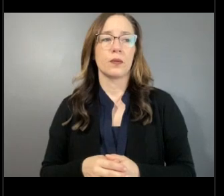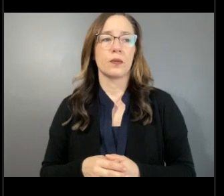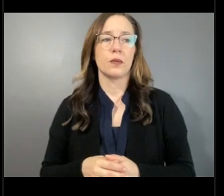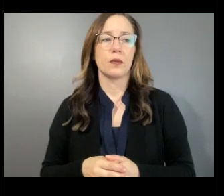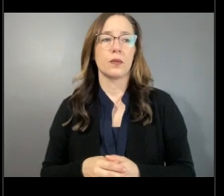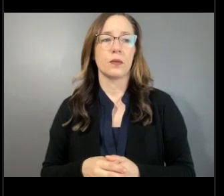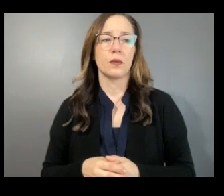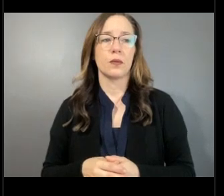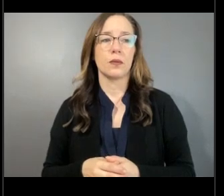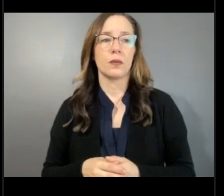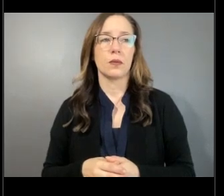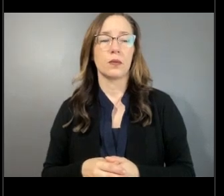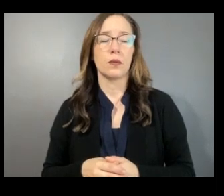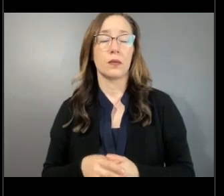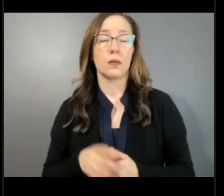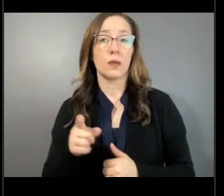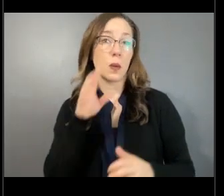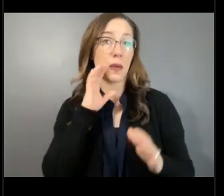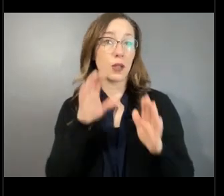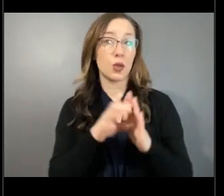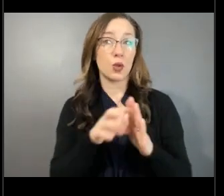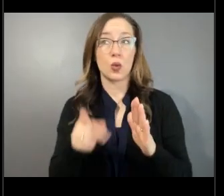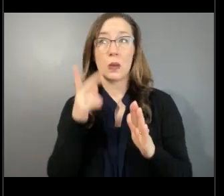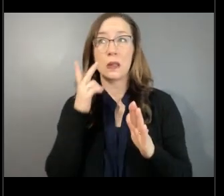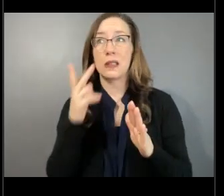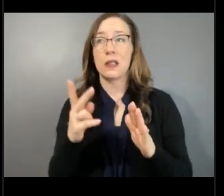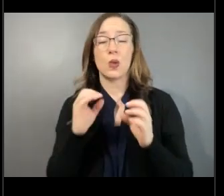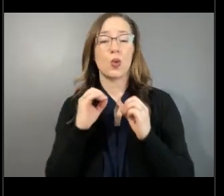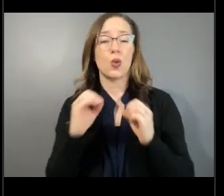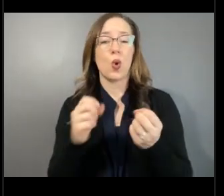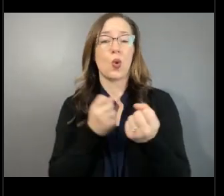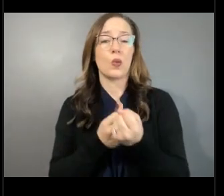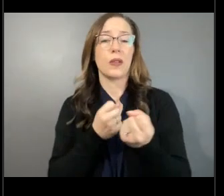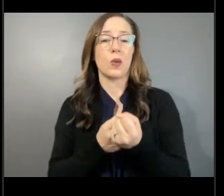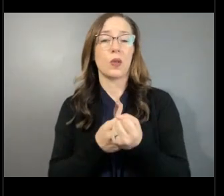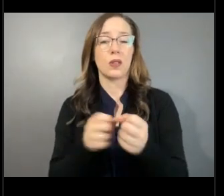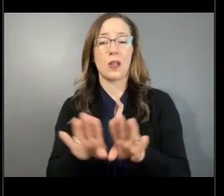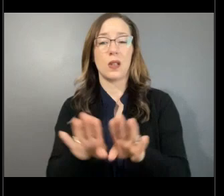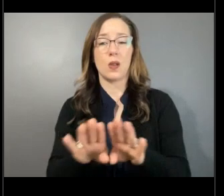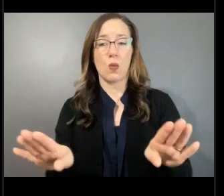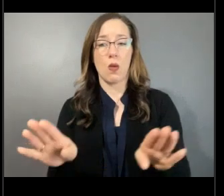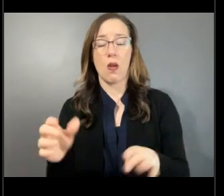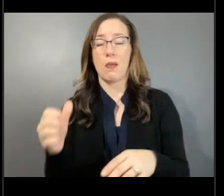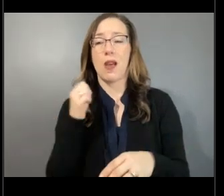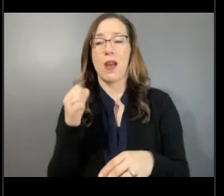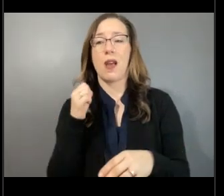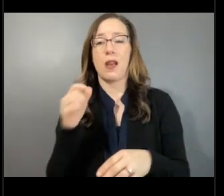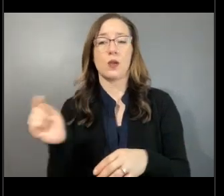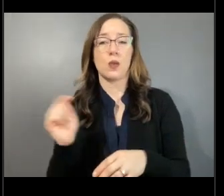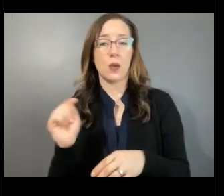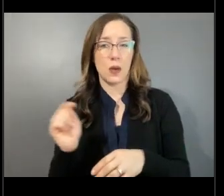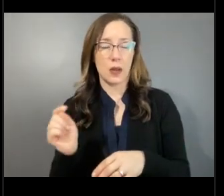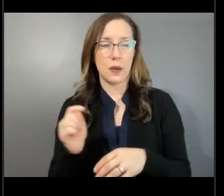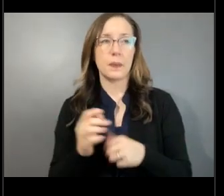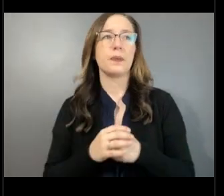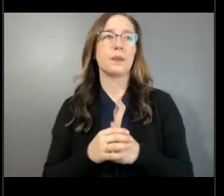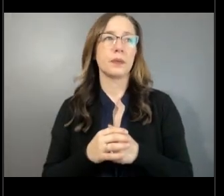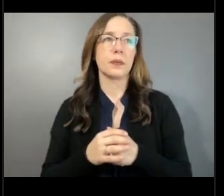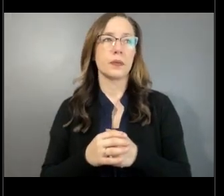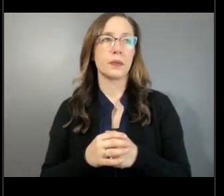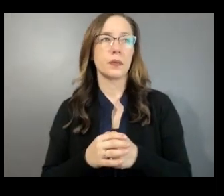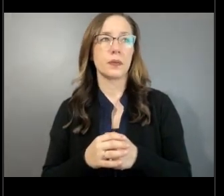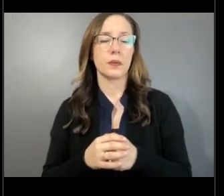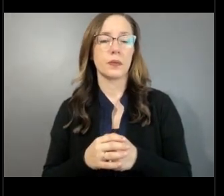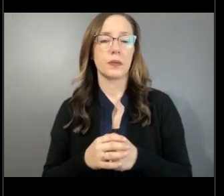In the picture that you see, there's no reinforcing in the wall behind the toilet or behind where the toilet